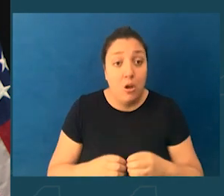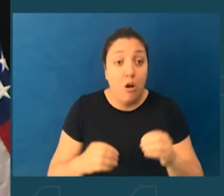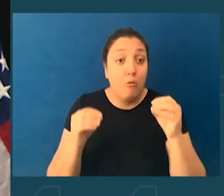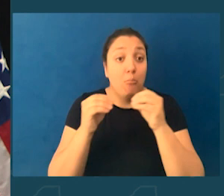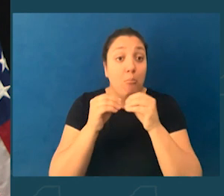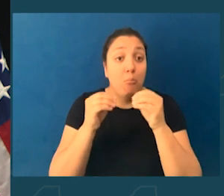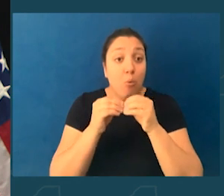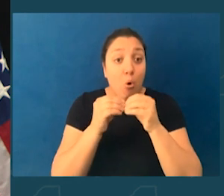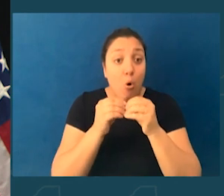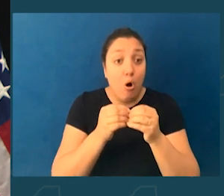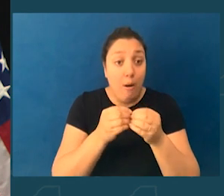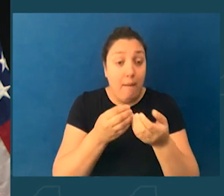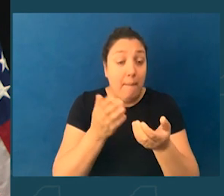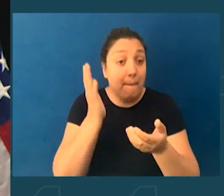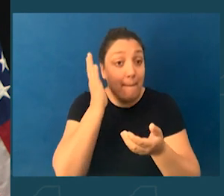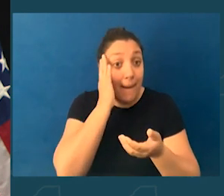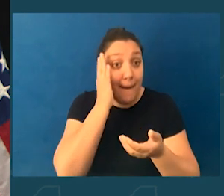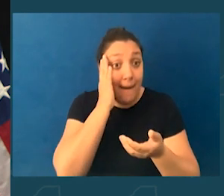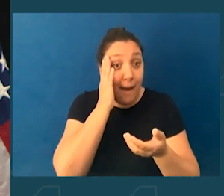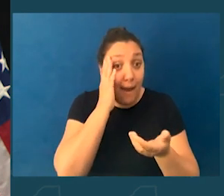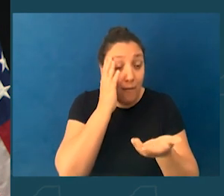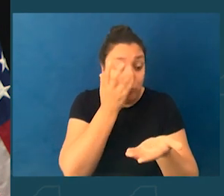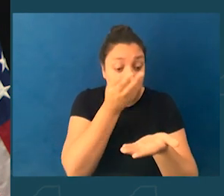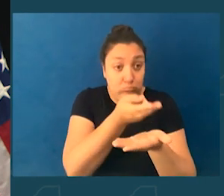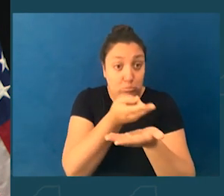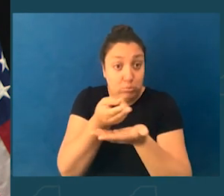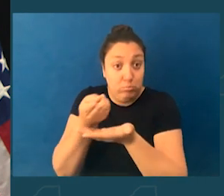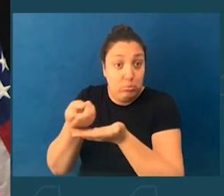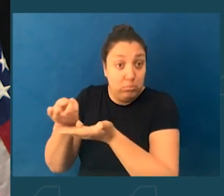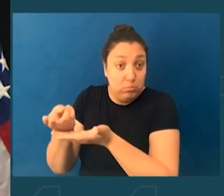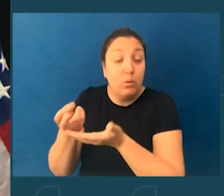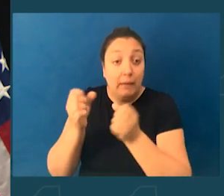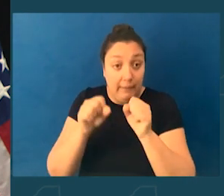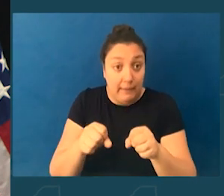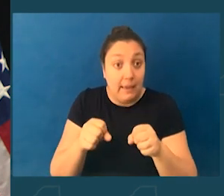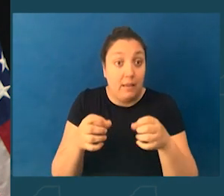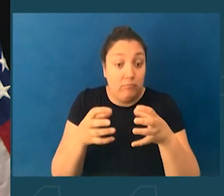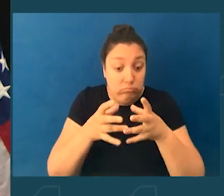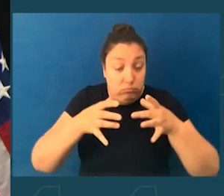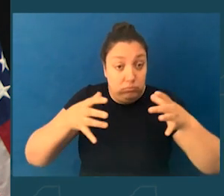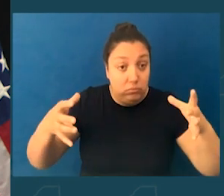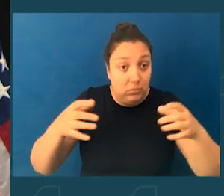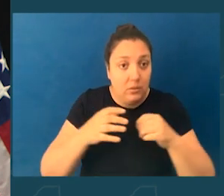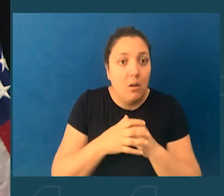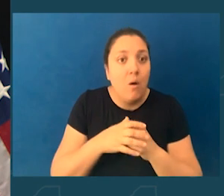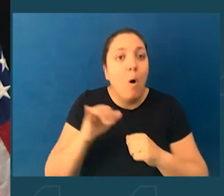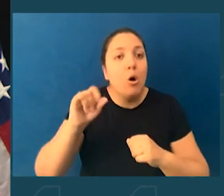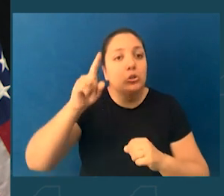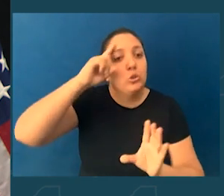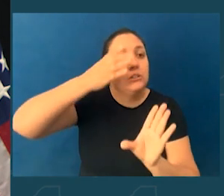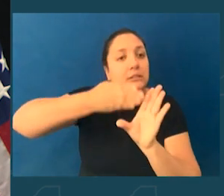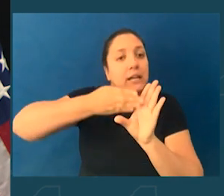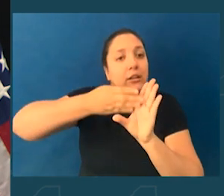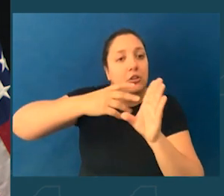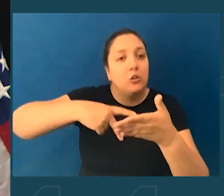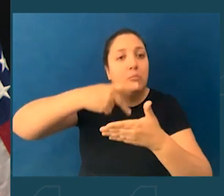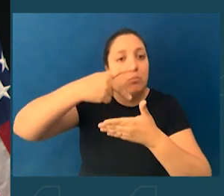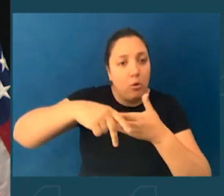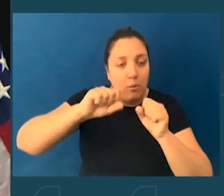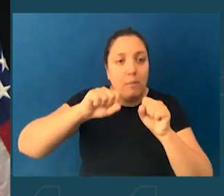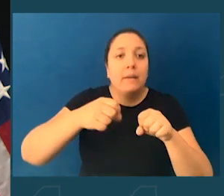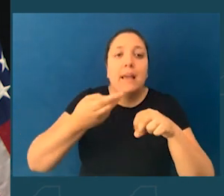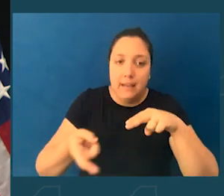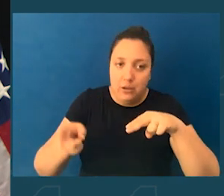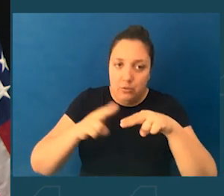beds, and 12 new comprehensive psychiatric emergency programs, something that is desperately needed to alleviate the overwhelming demand for